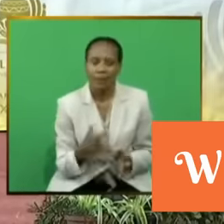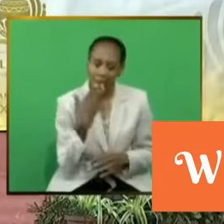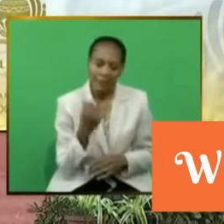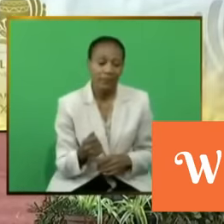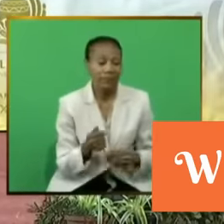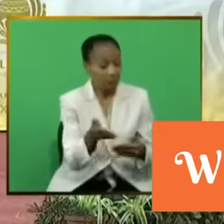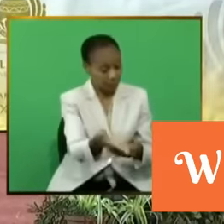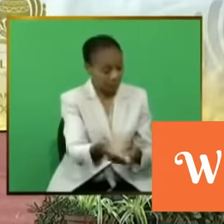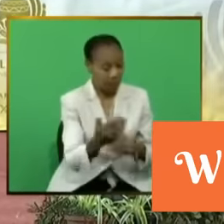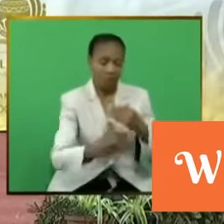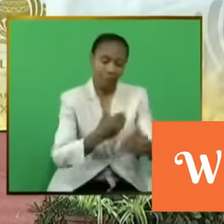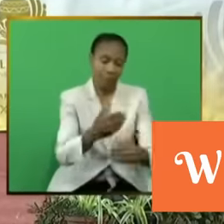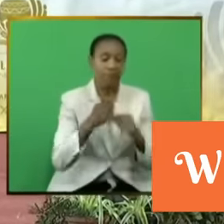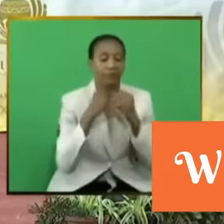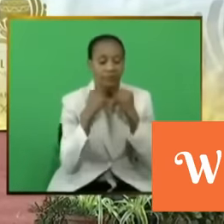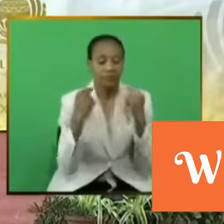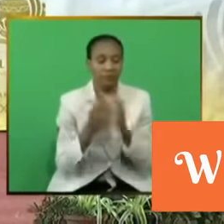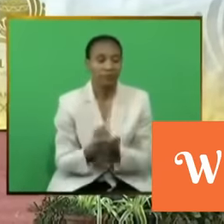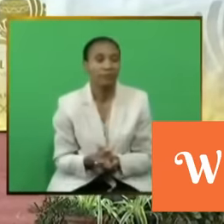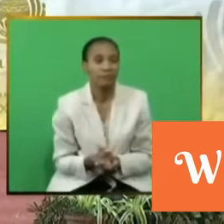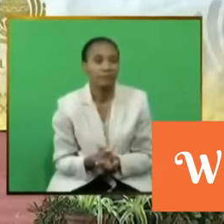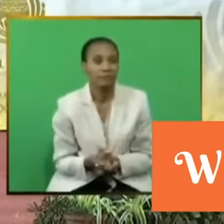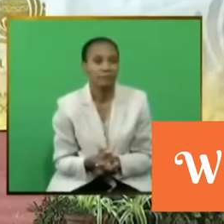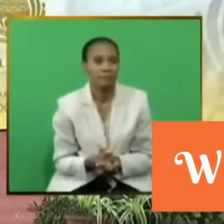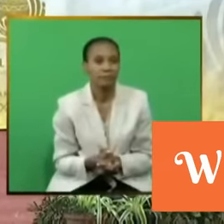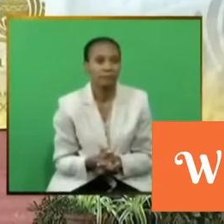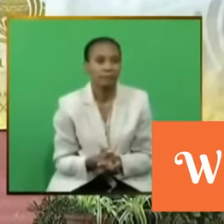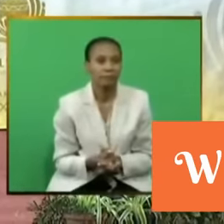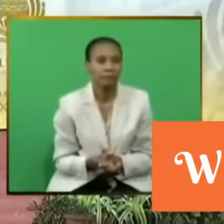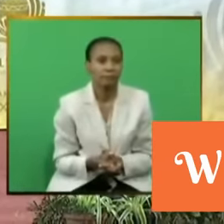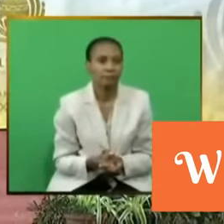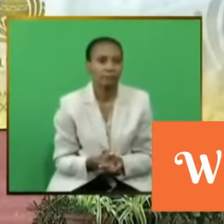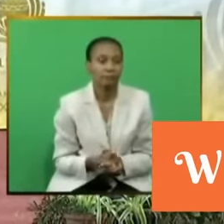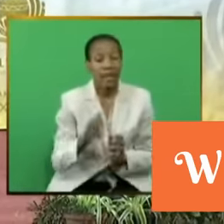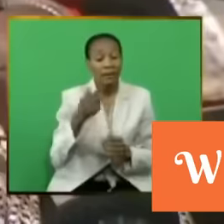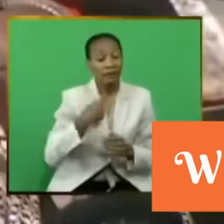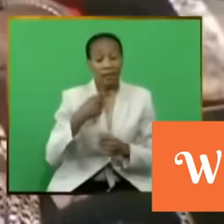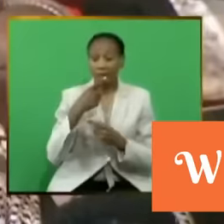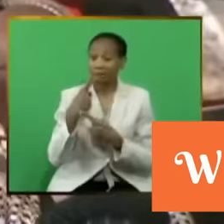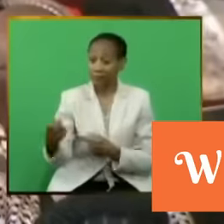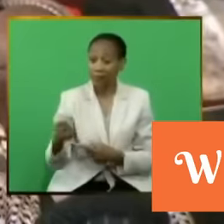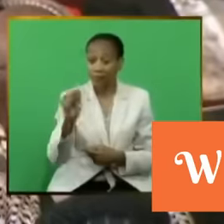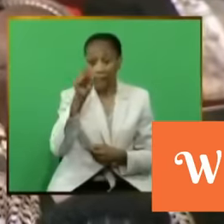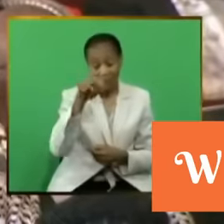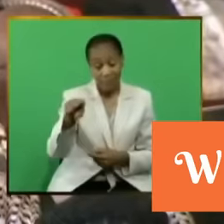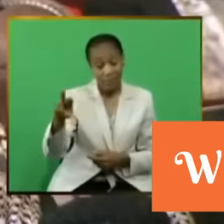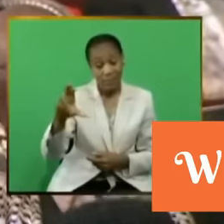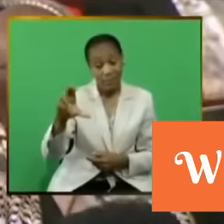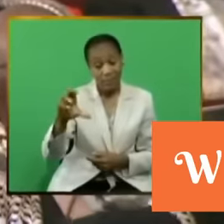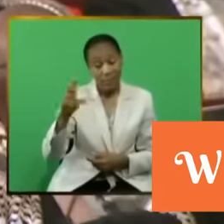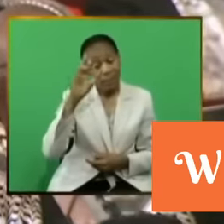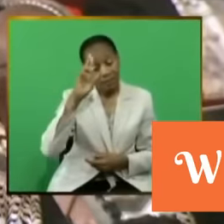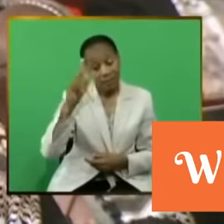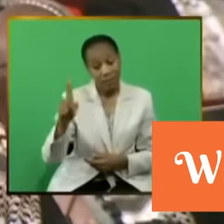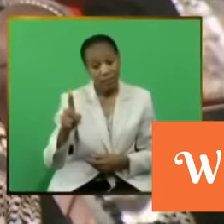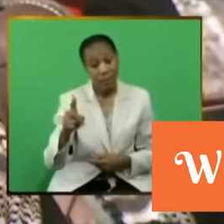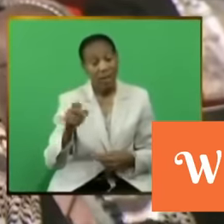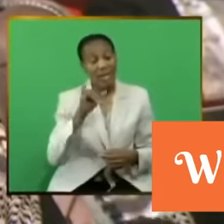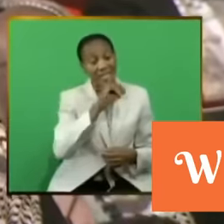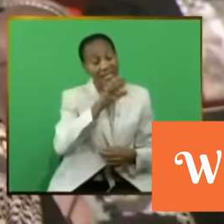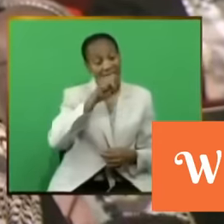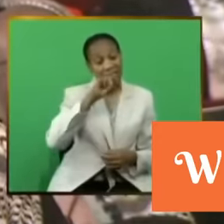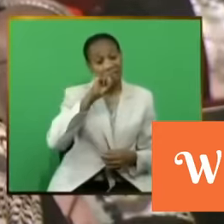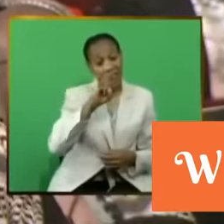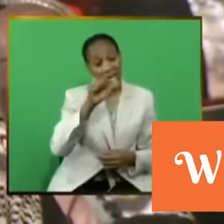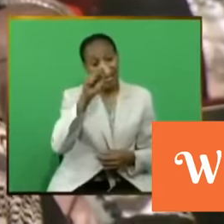Please proceed. Honorable Mishra. I want to remind the ANC today that Isaiah